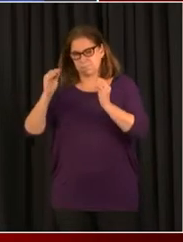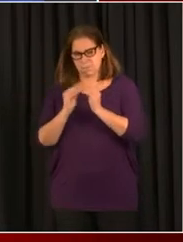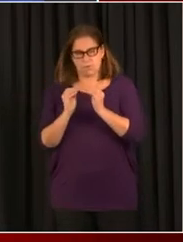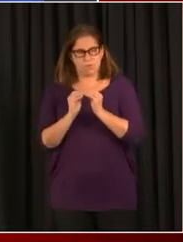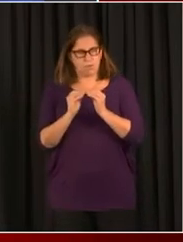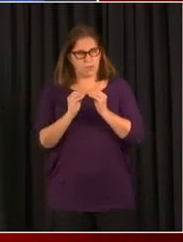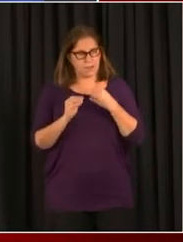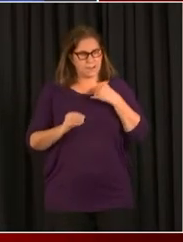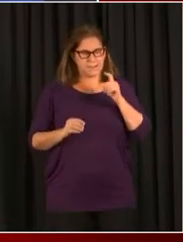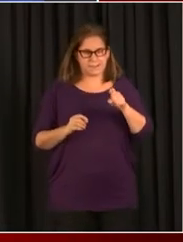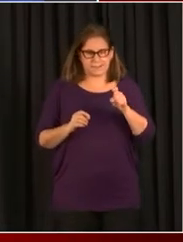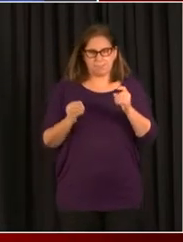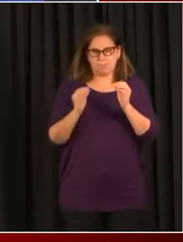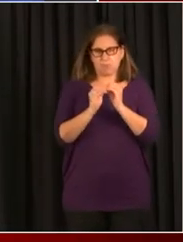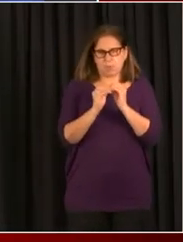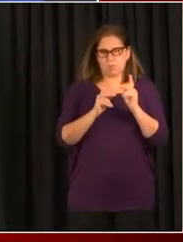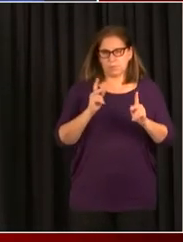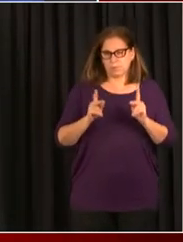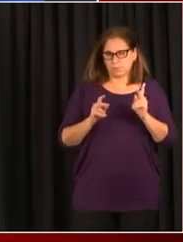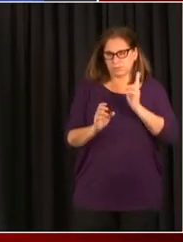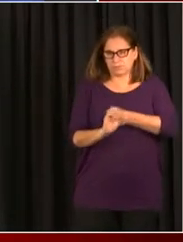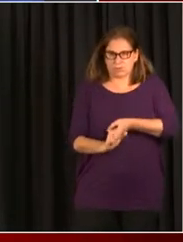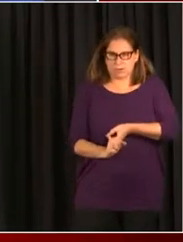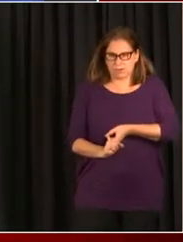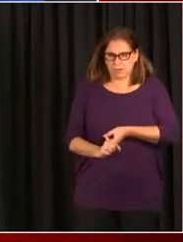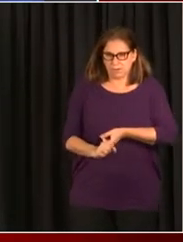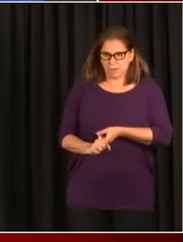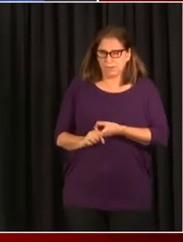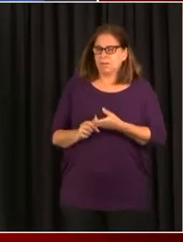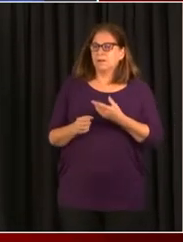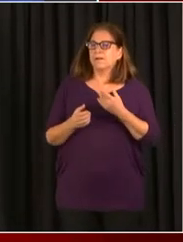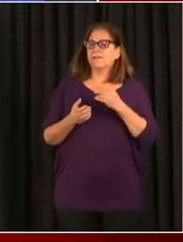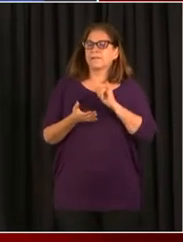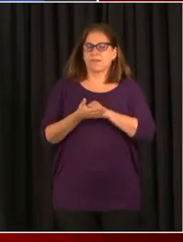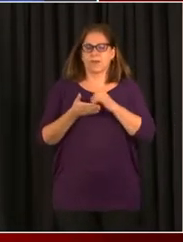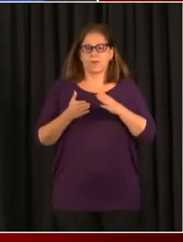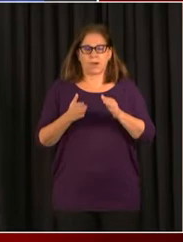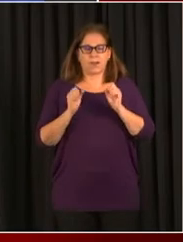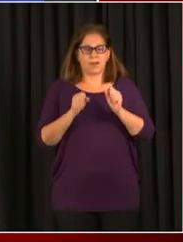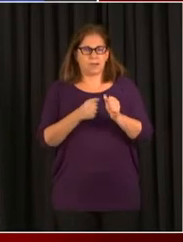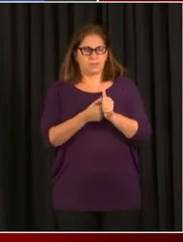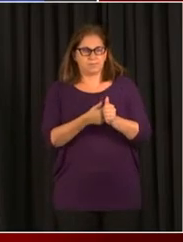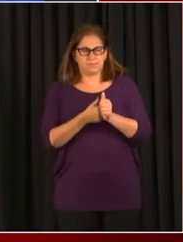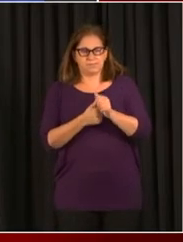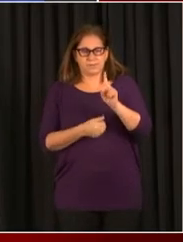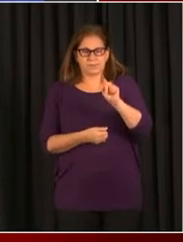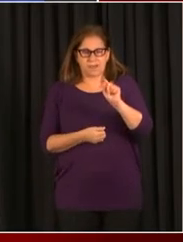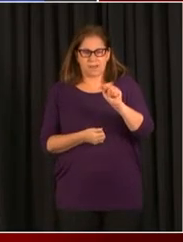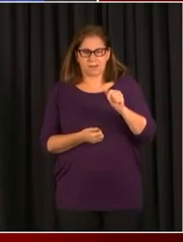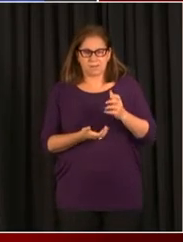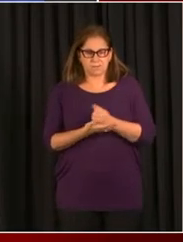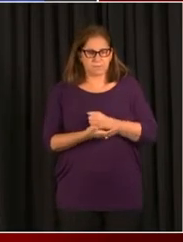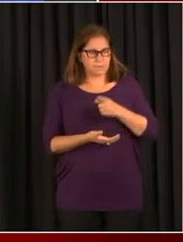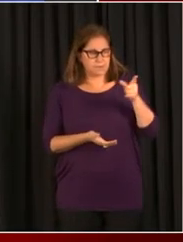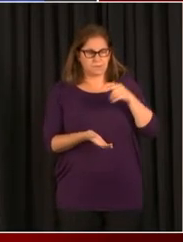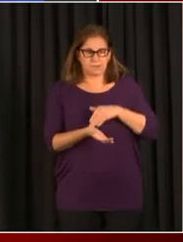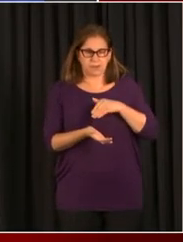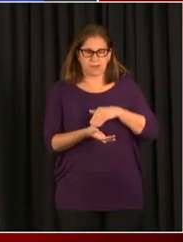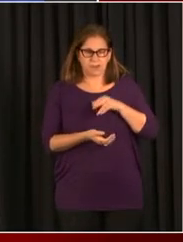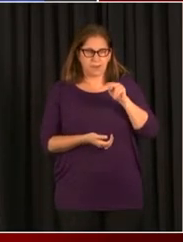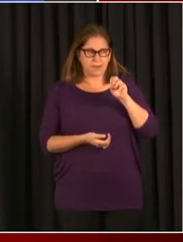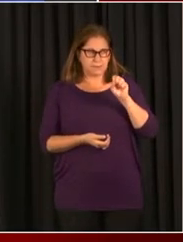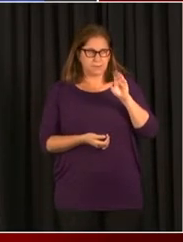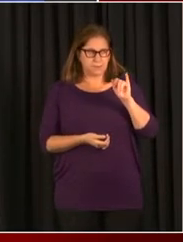Nesbitt, I know you've been monitoring over the months the vaccine people or companies who are working on the